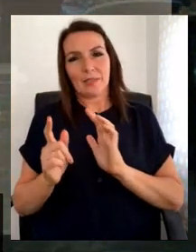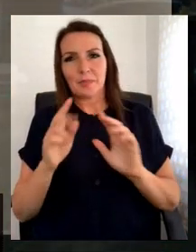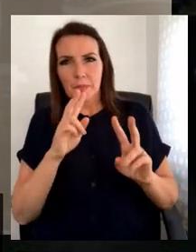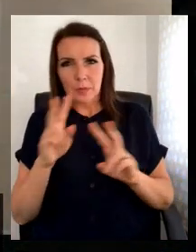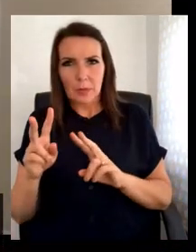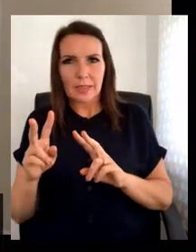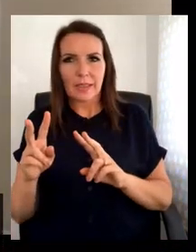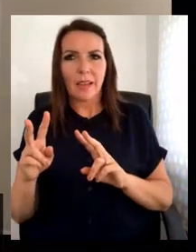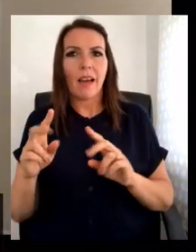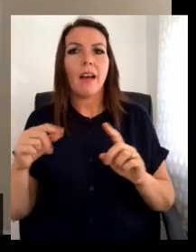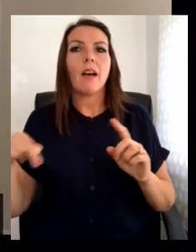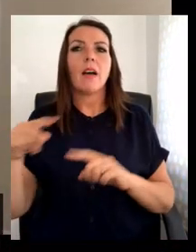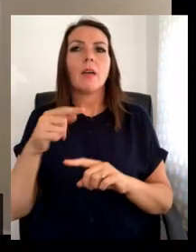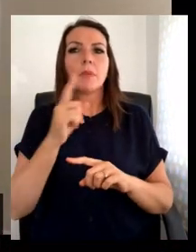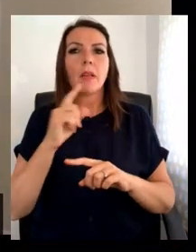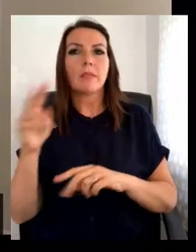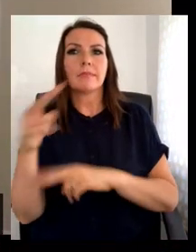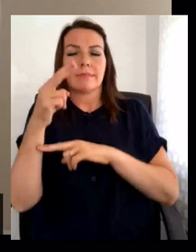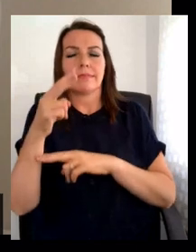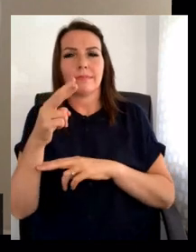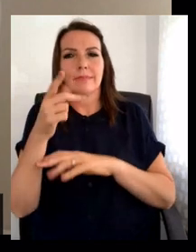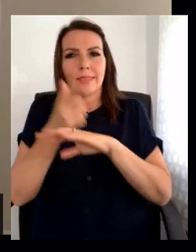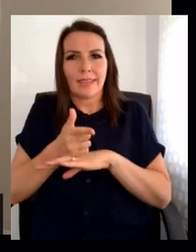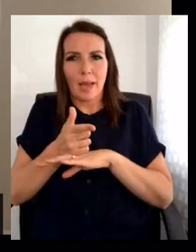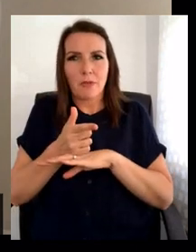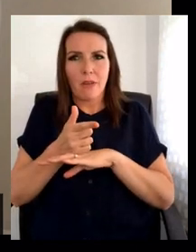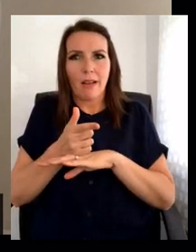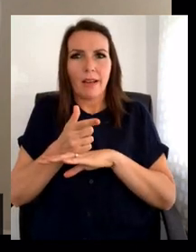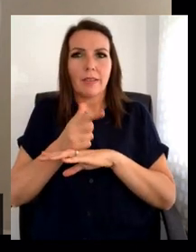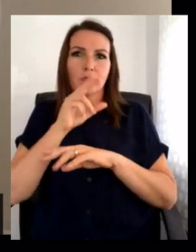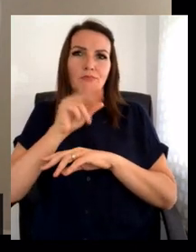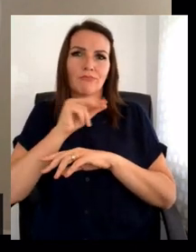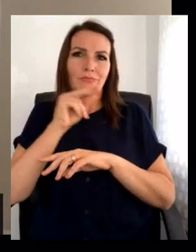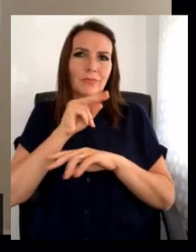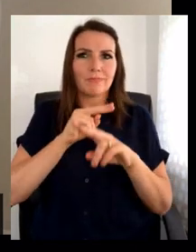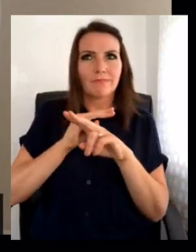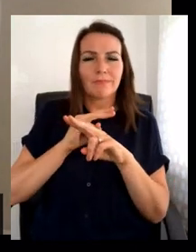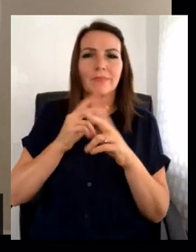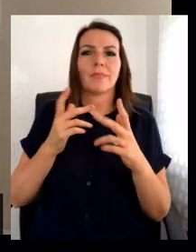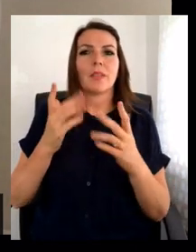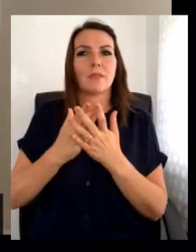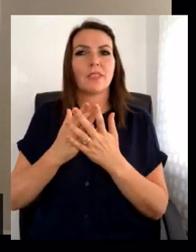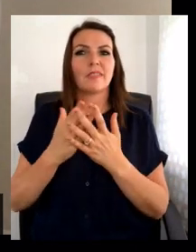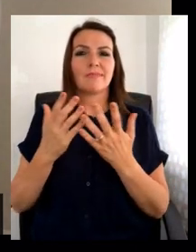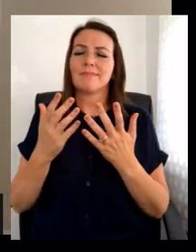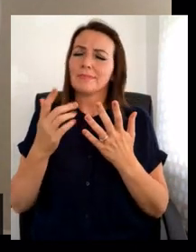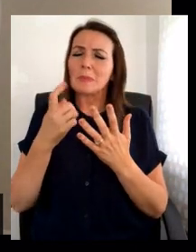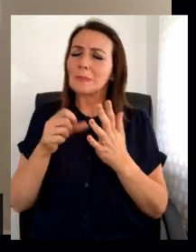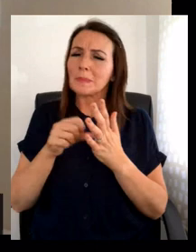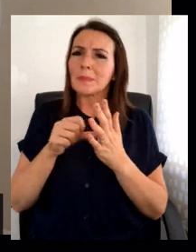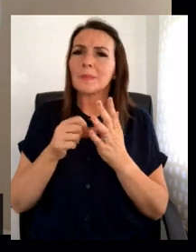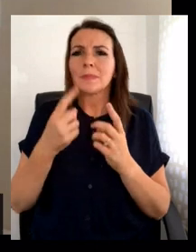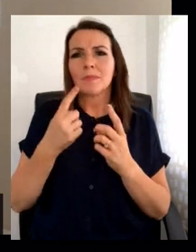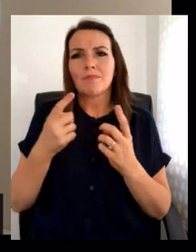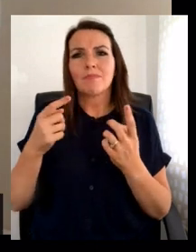everyone decided to turn to the camera and do the read through so I could see them. But the rest of the time, it was pretty awkward. I mean, it